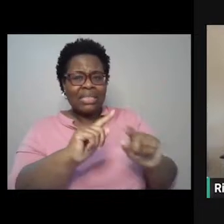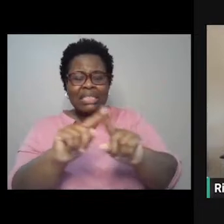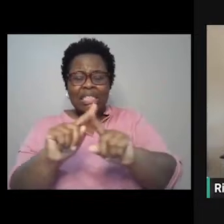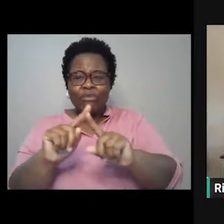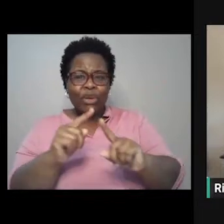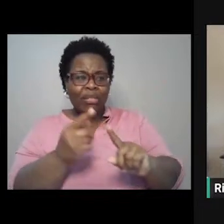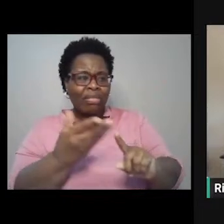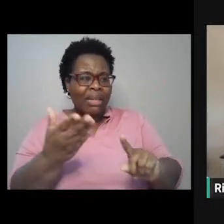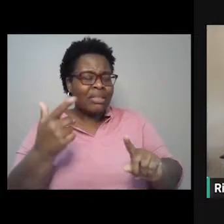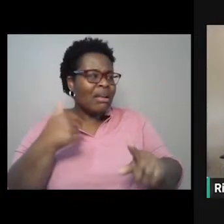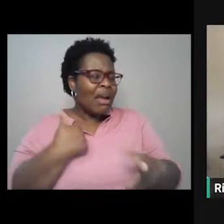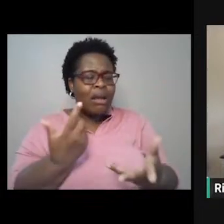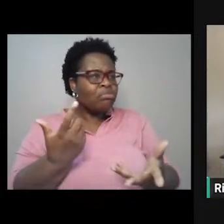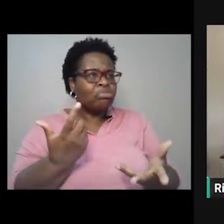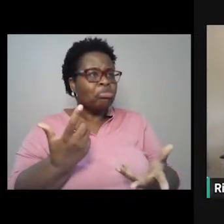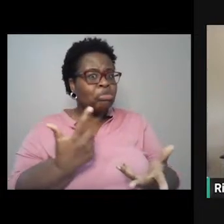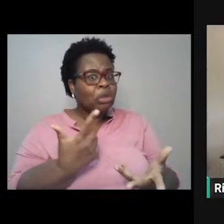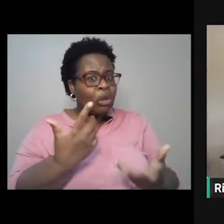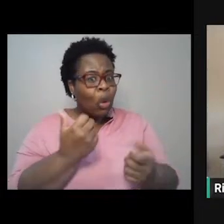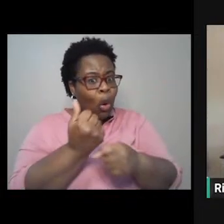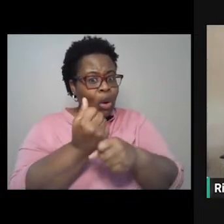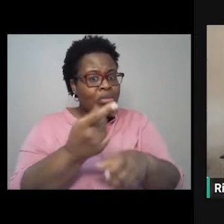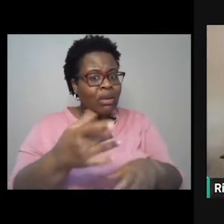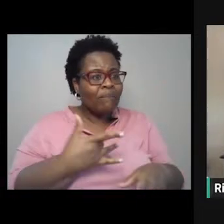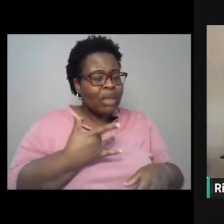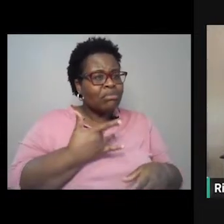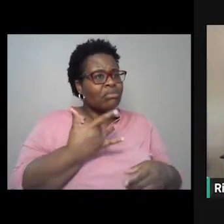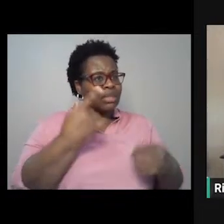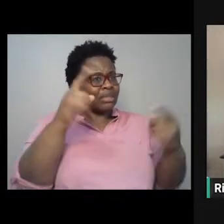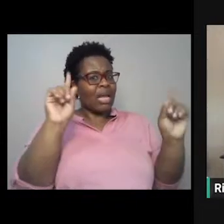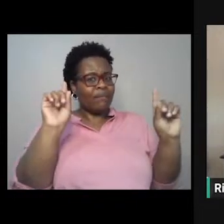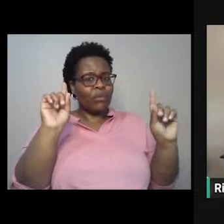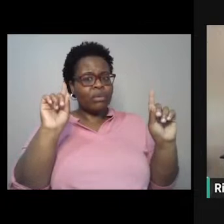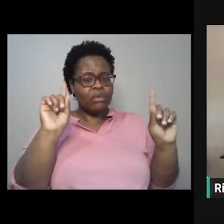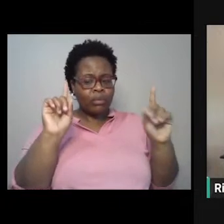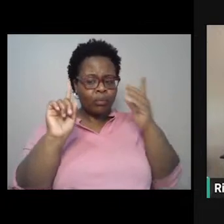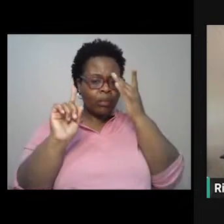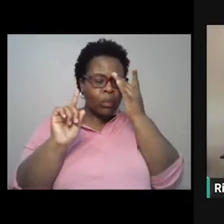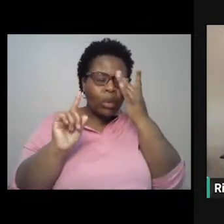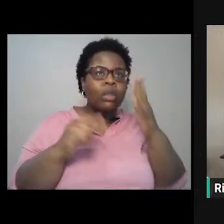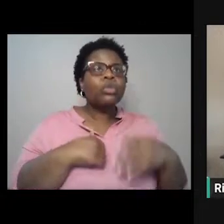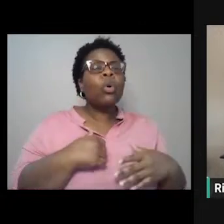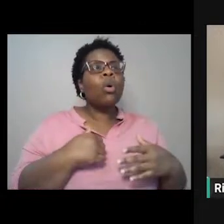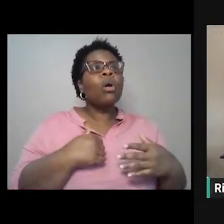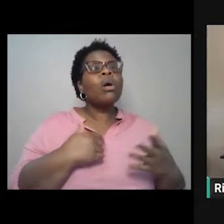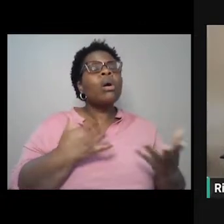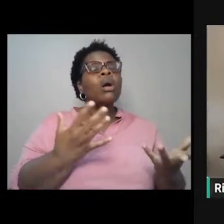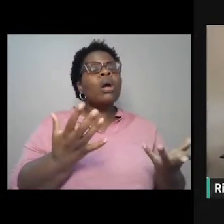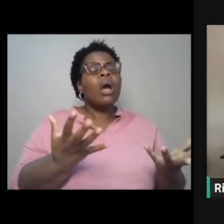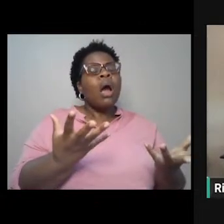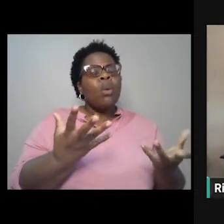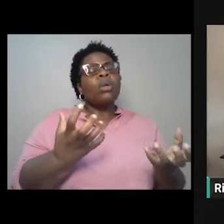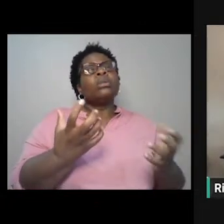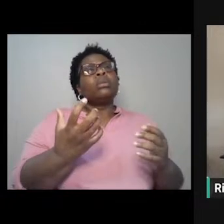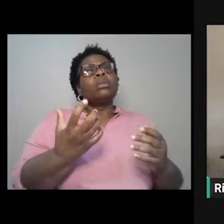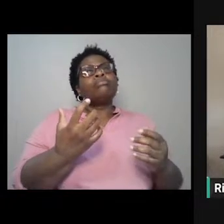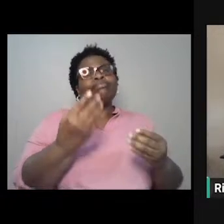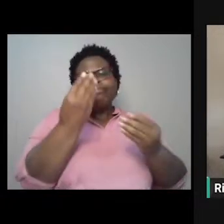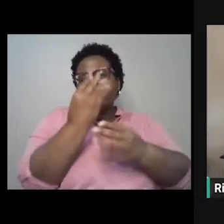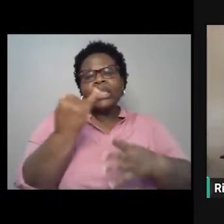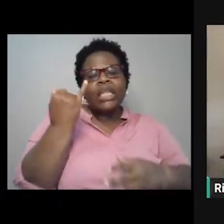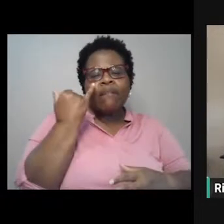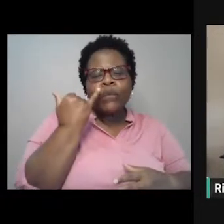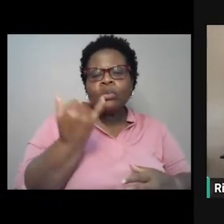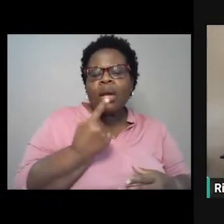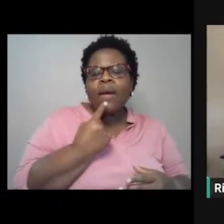modalities are working for them like never before. So I just want to say, if this is you and you're like, I tried